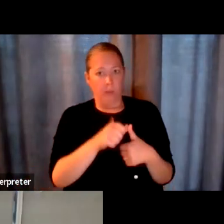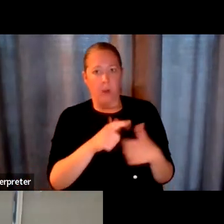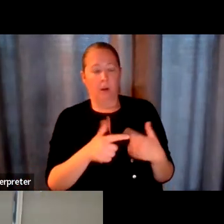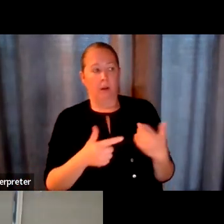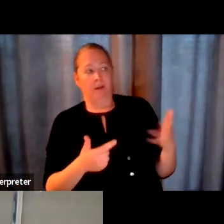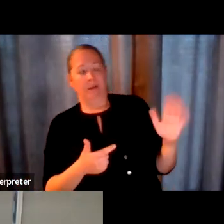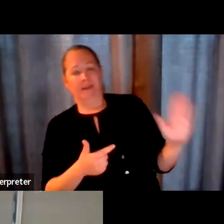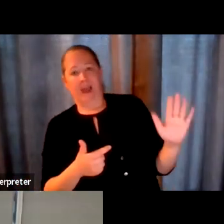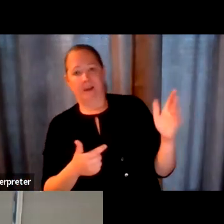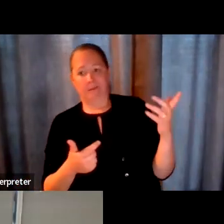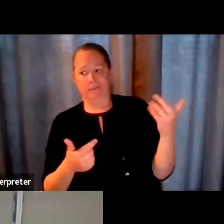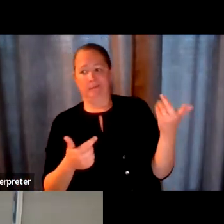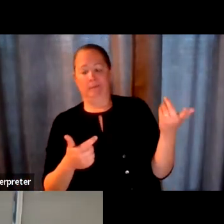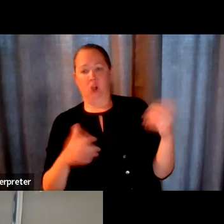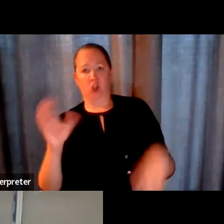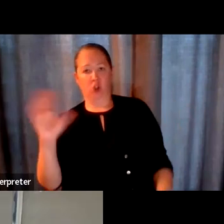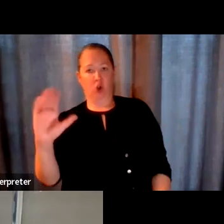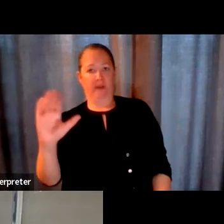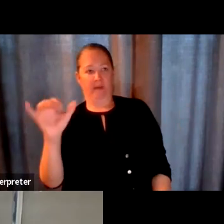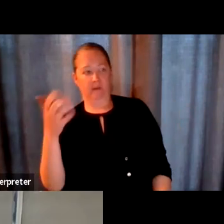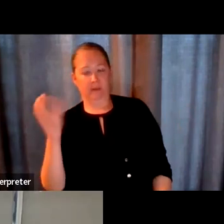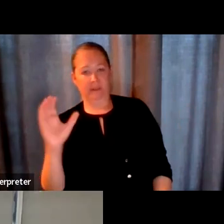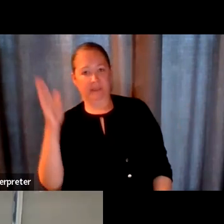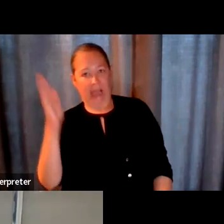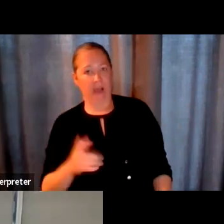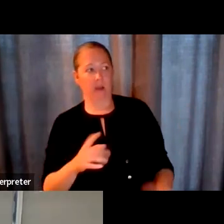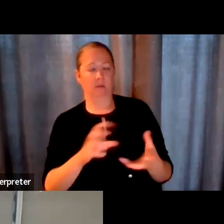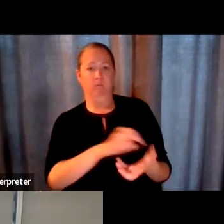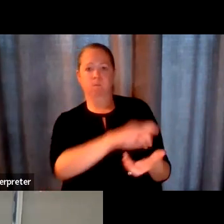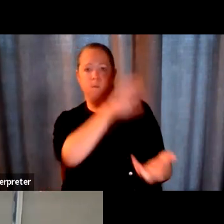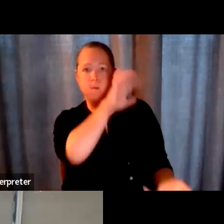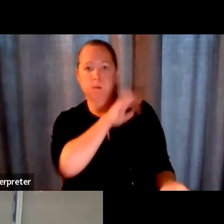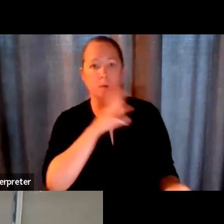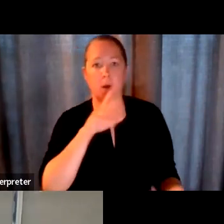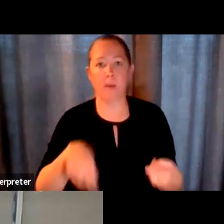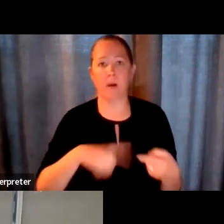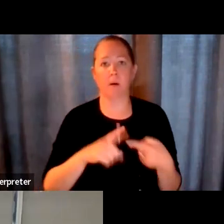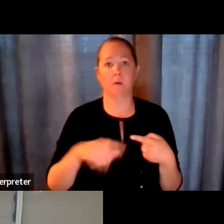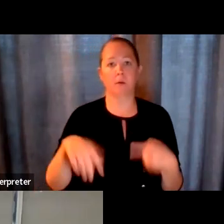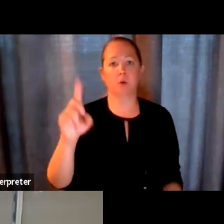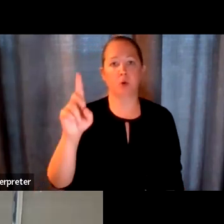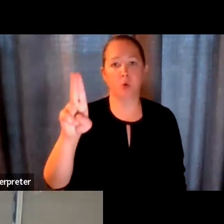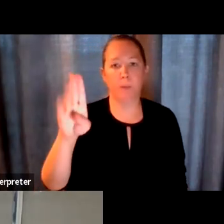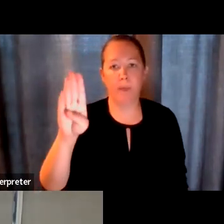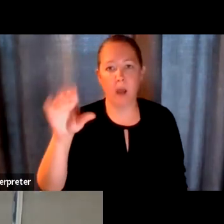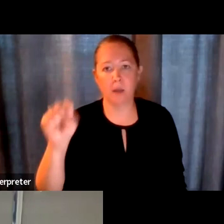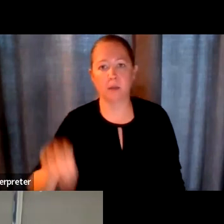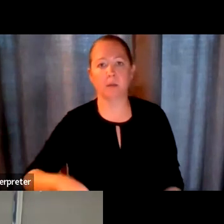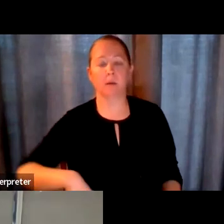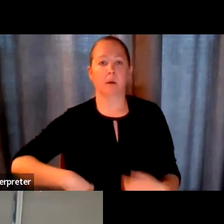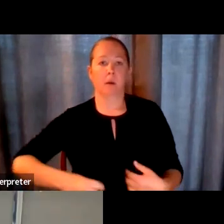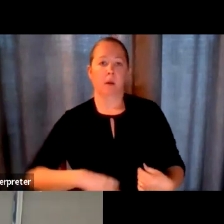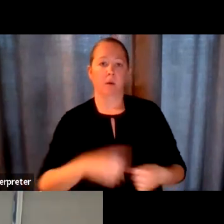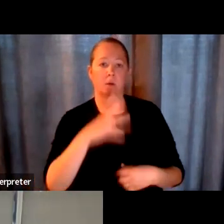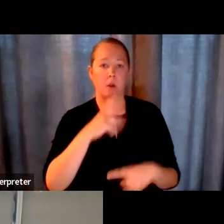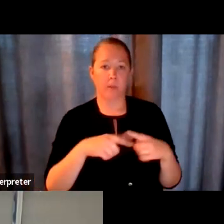And they've been better funded for a long time. We're talking about the Koch brothers. We're talking about the DeVosses. We're talking about 5 Trump alumni